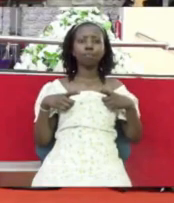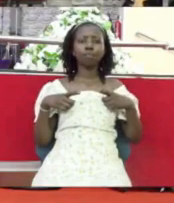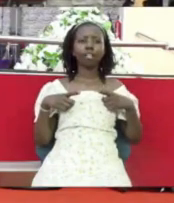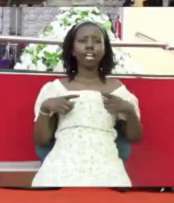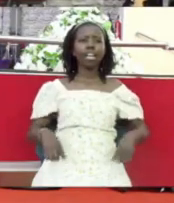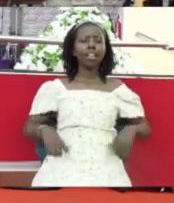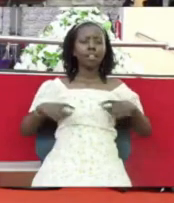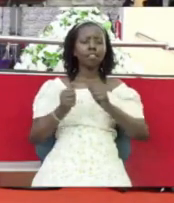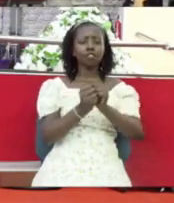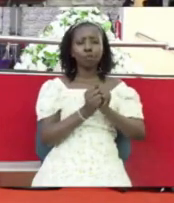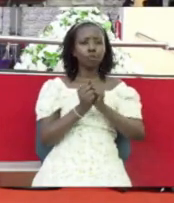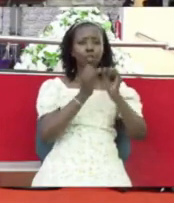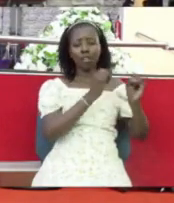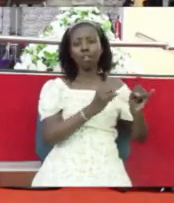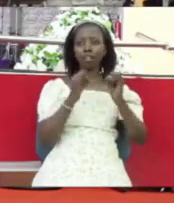another,